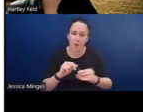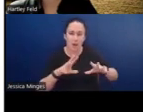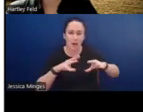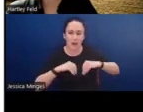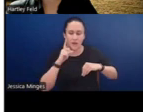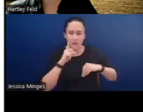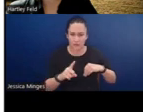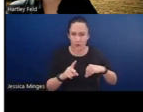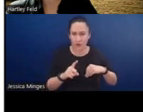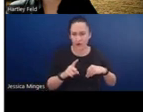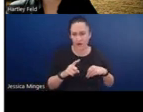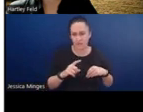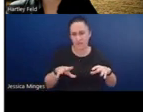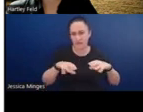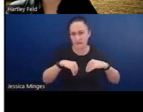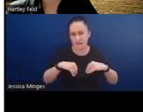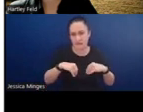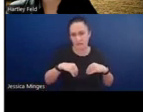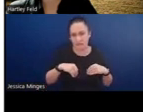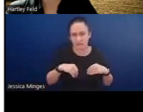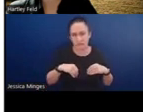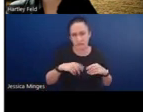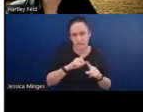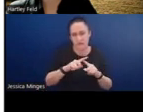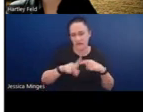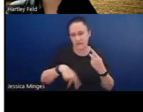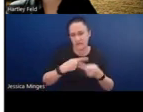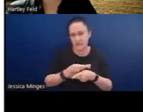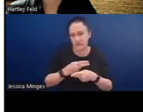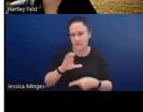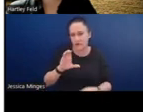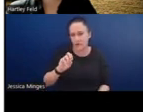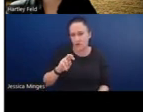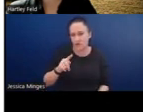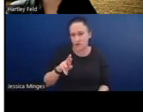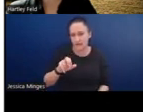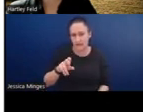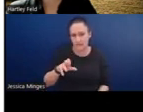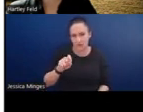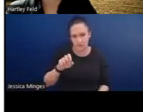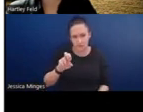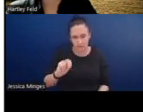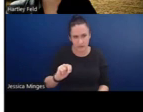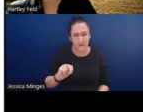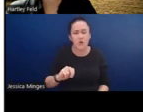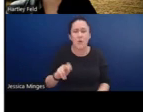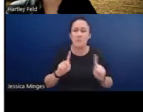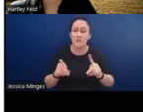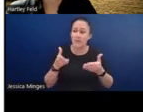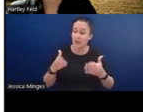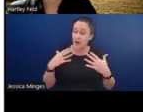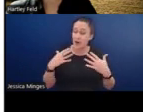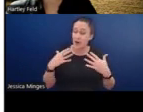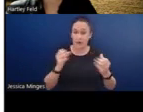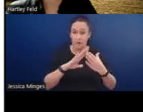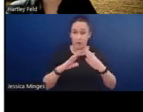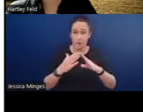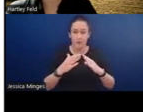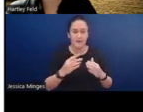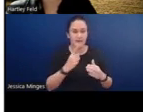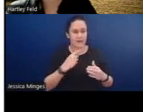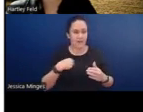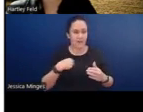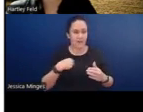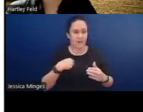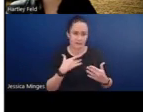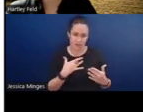so and the reason we want to bring this up is that people in the recovery community have told us that they feel, and this is also